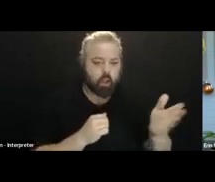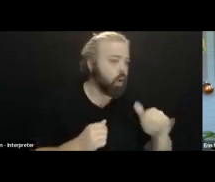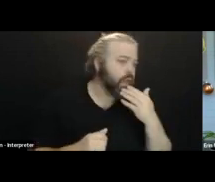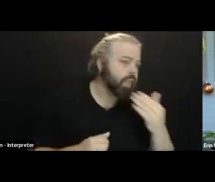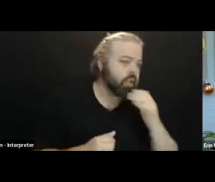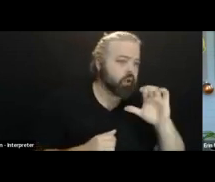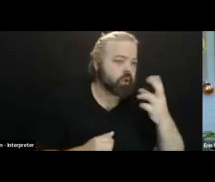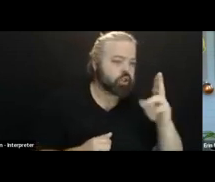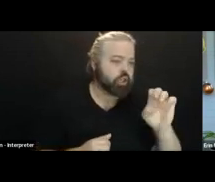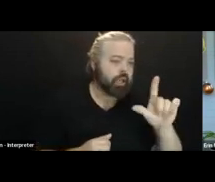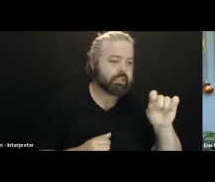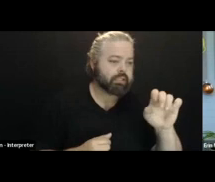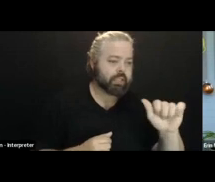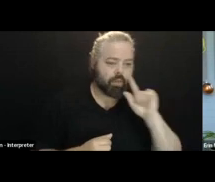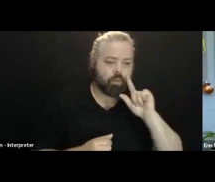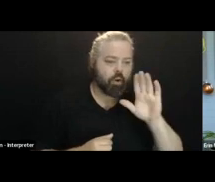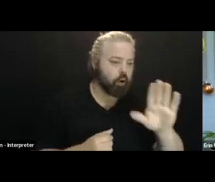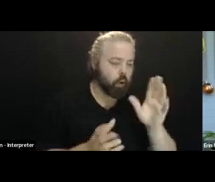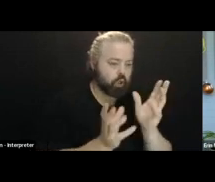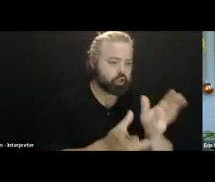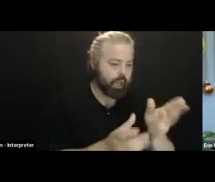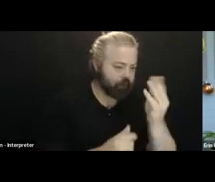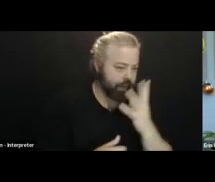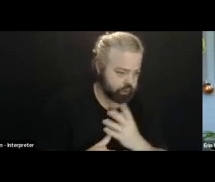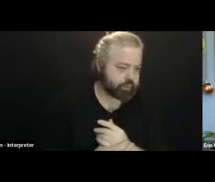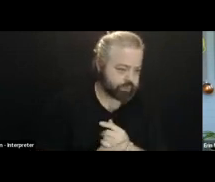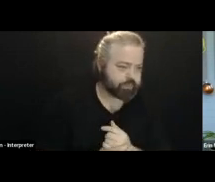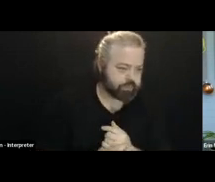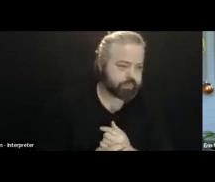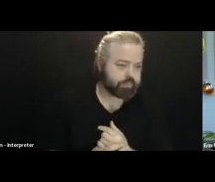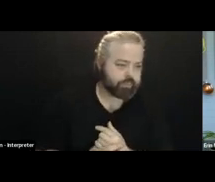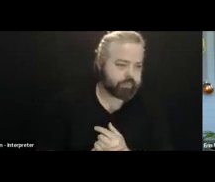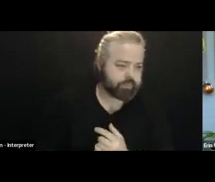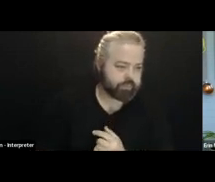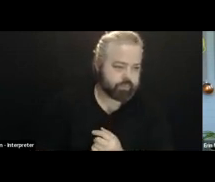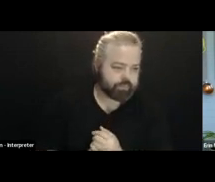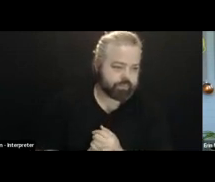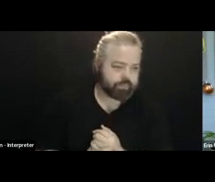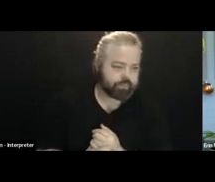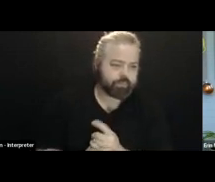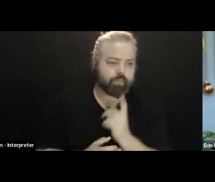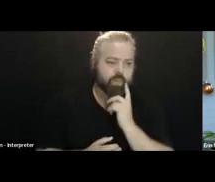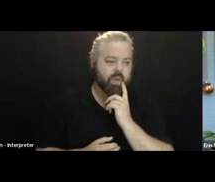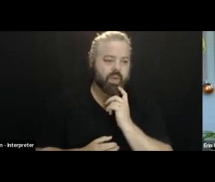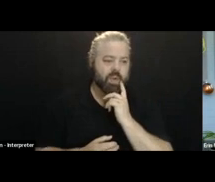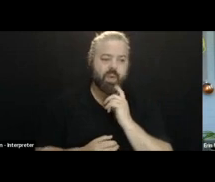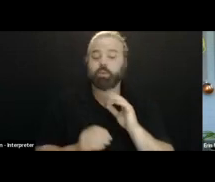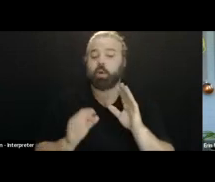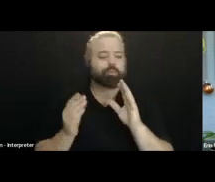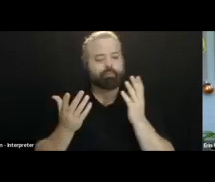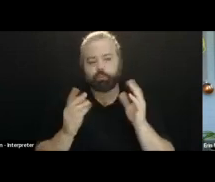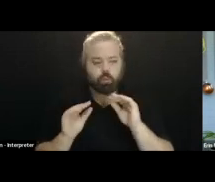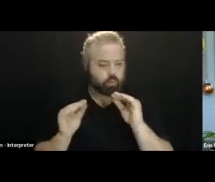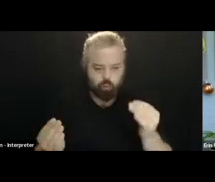Chelsea, for your chat information. And yes, no PDF may be completely